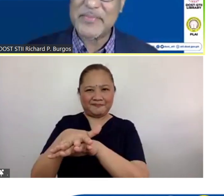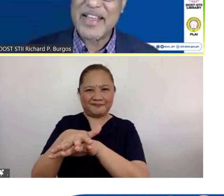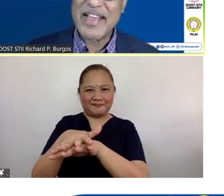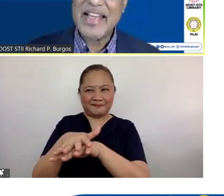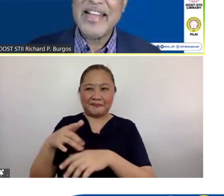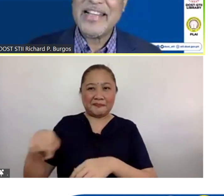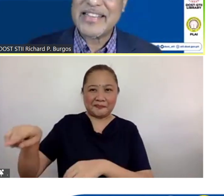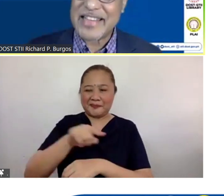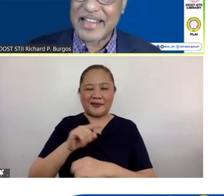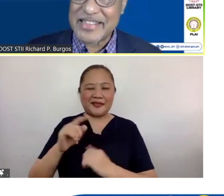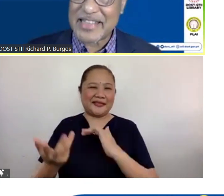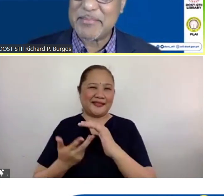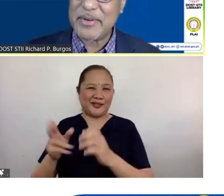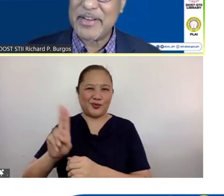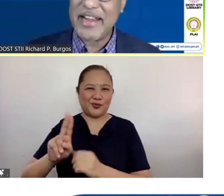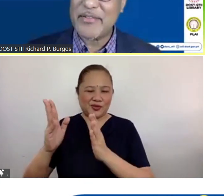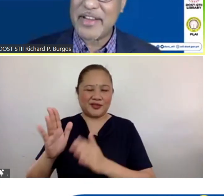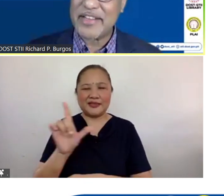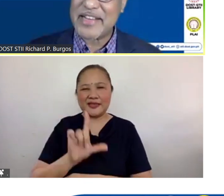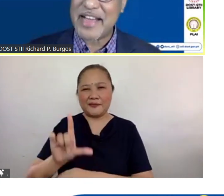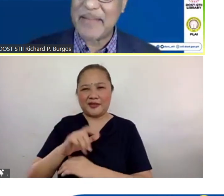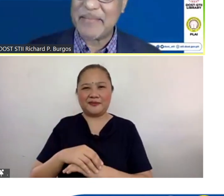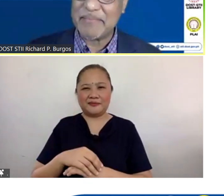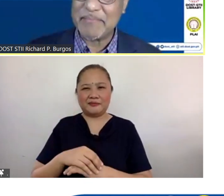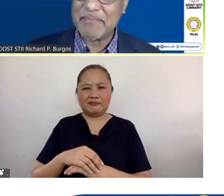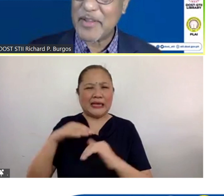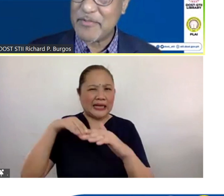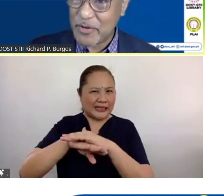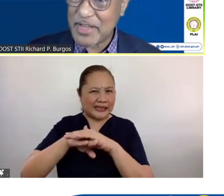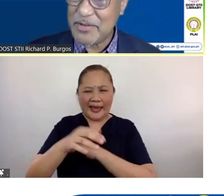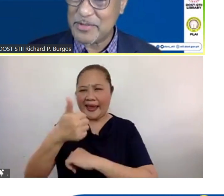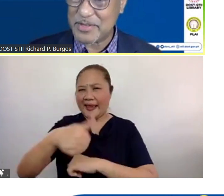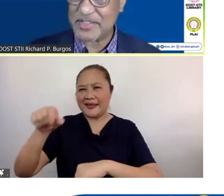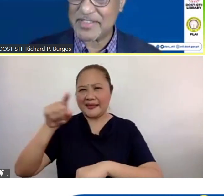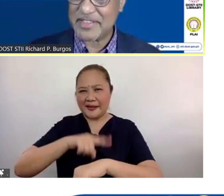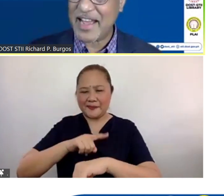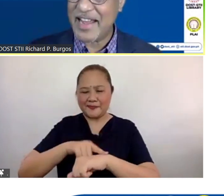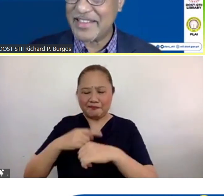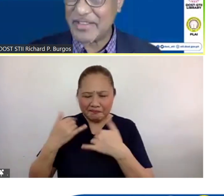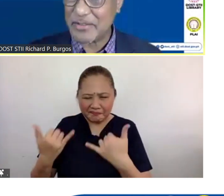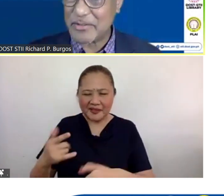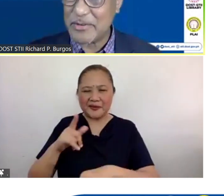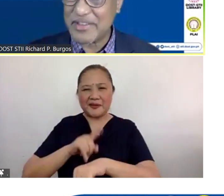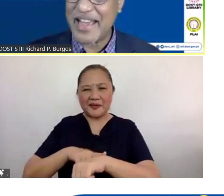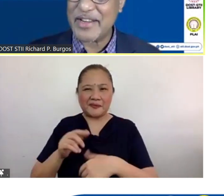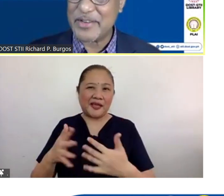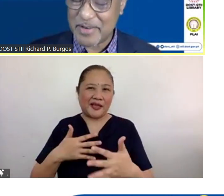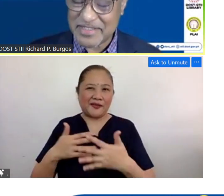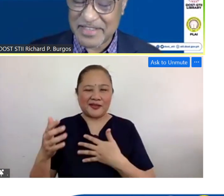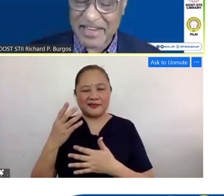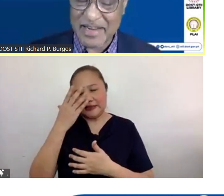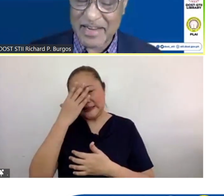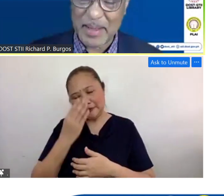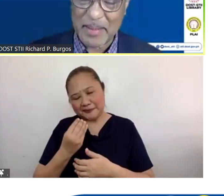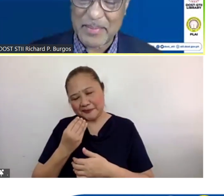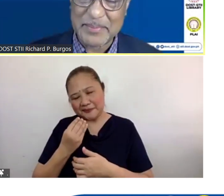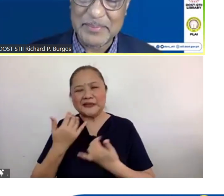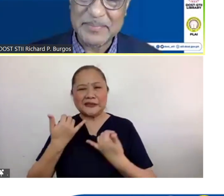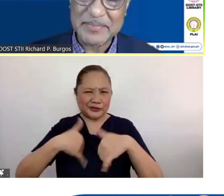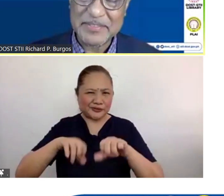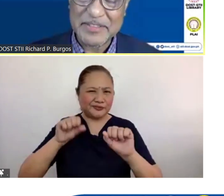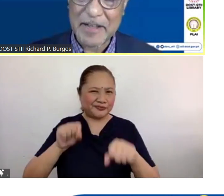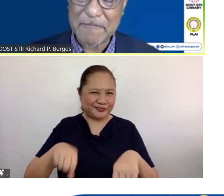users, that's accessible in real time for the users. Kahit na natutulog tayo, we're still able to help